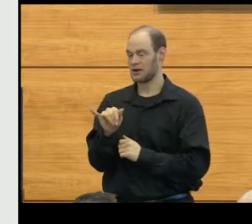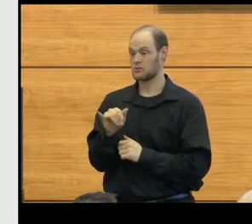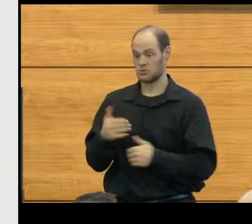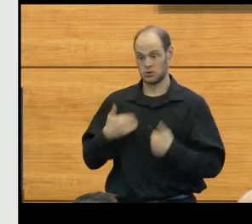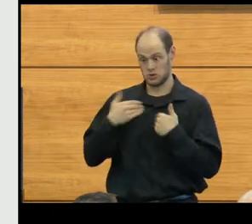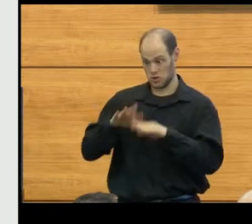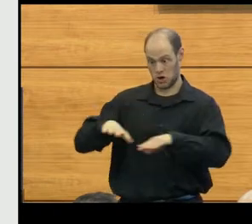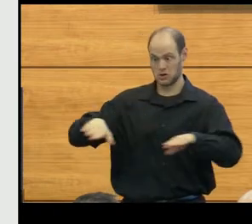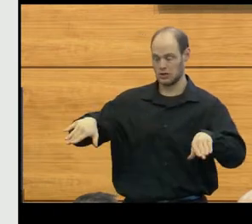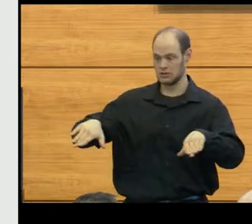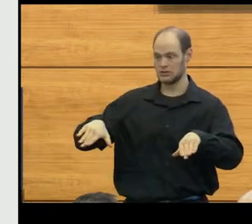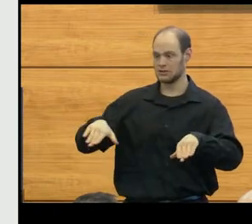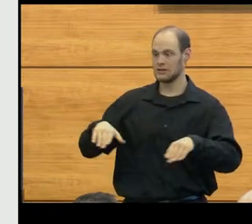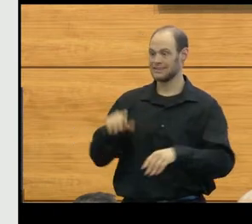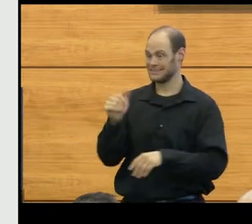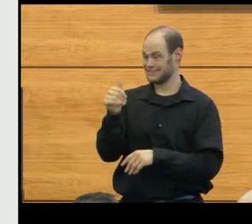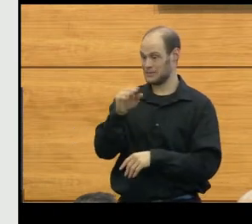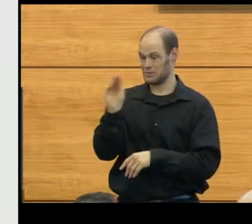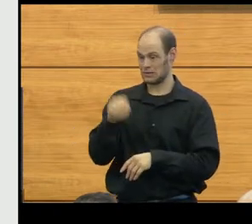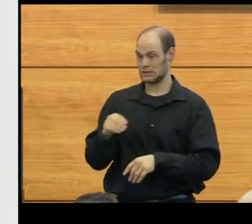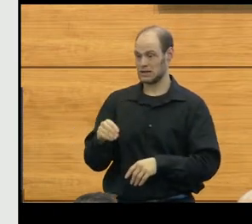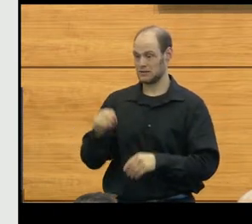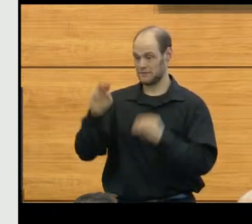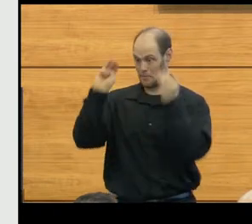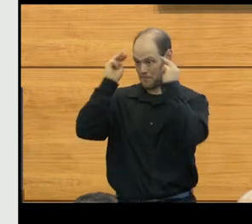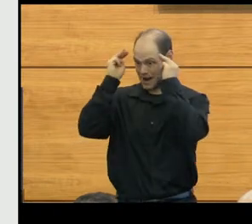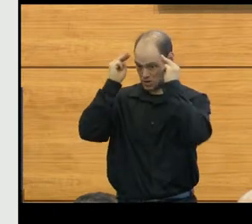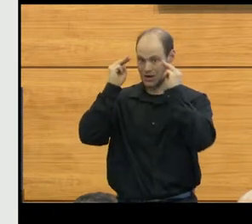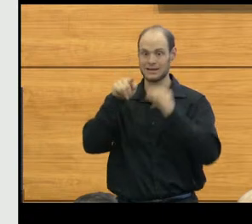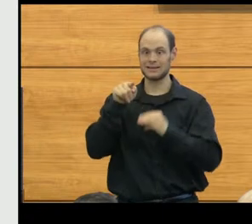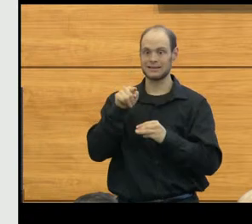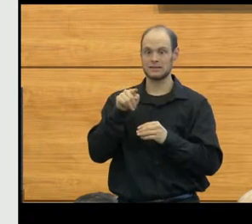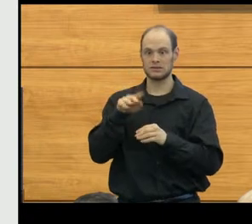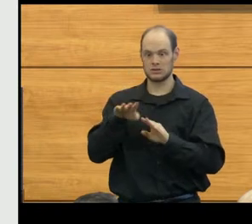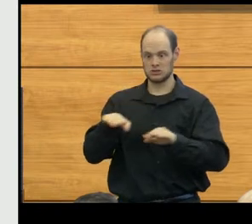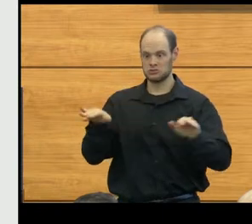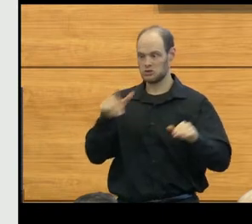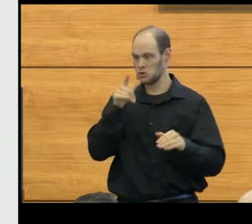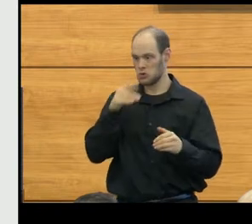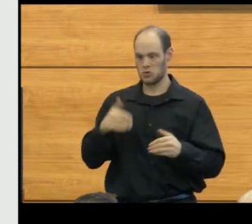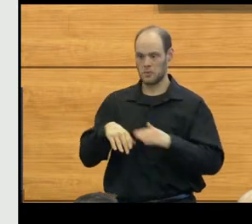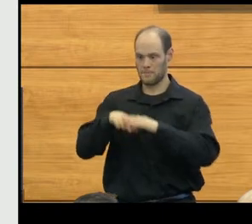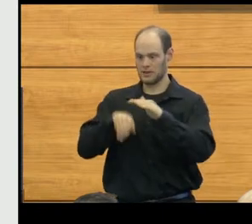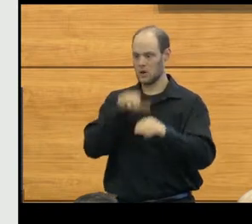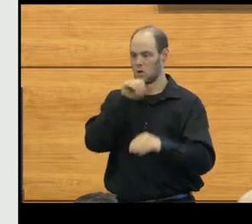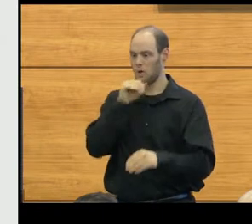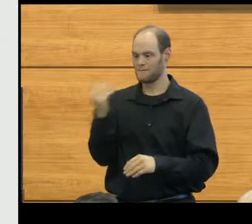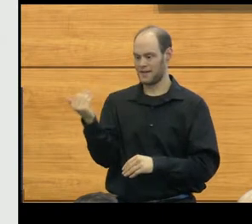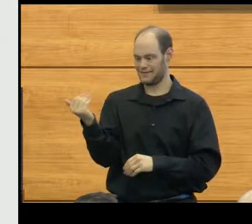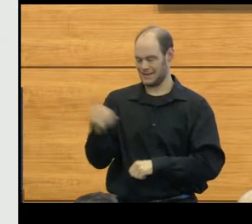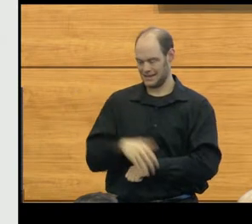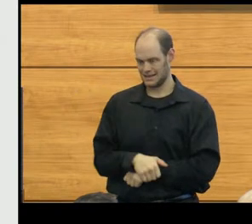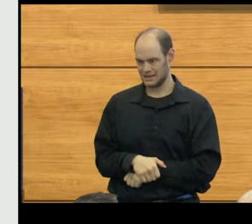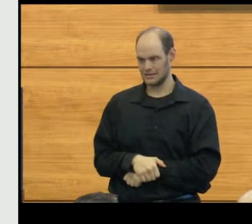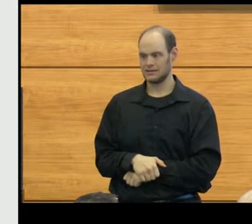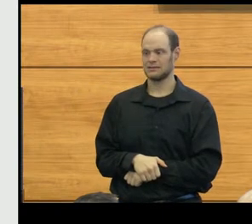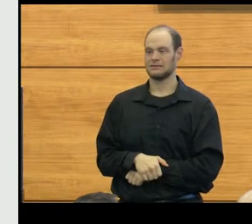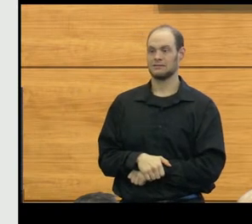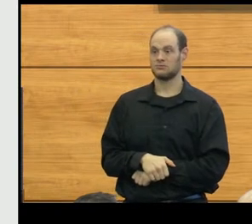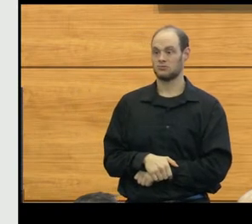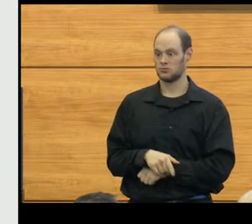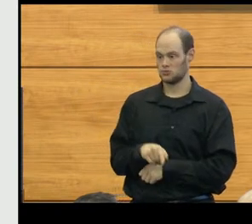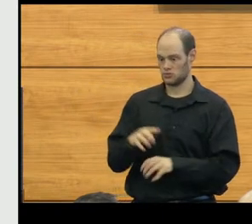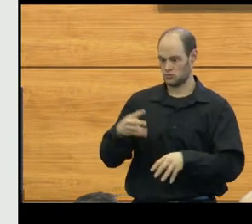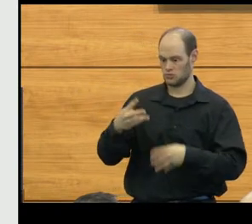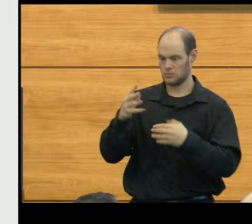young children, as many as 10% of migraines present in children that are younger than the age of 15. If